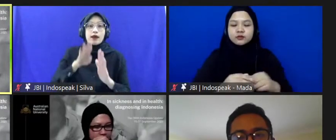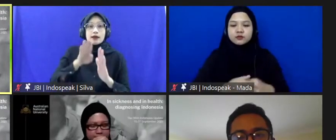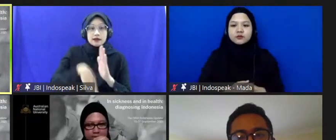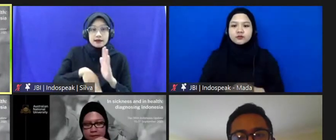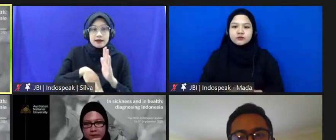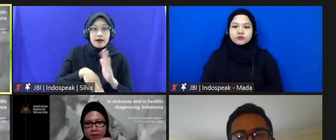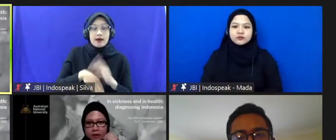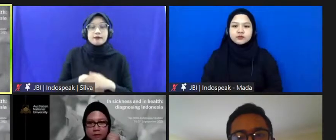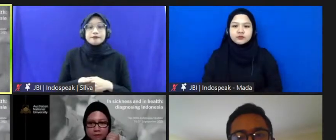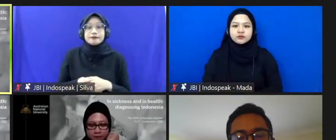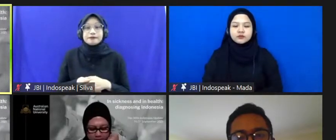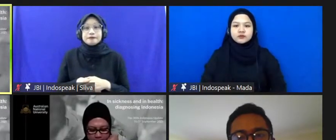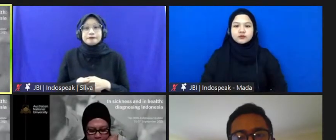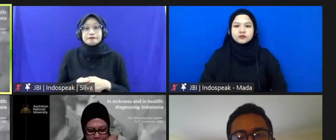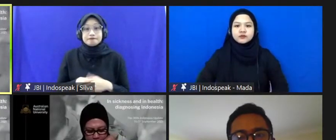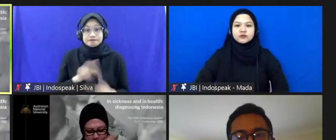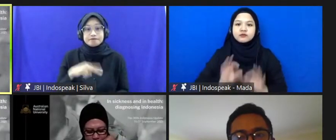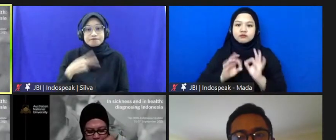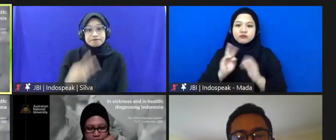So